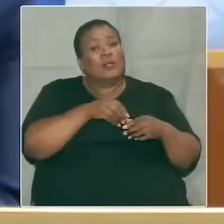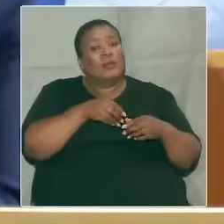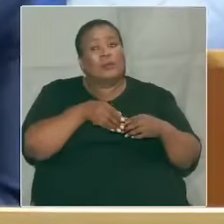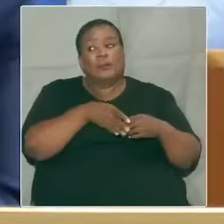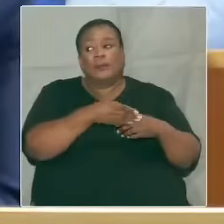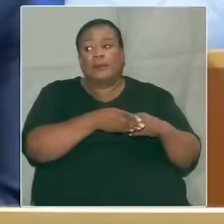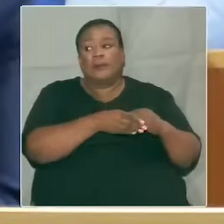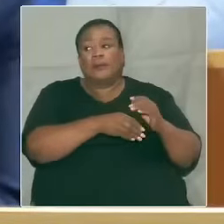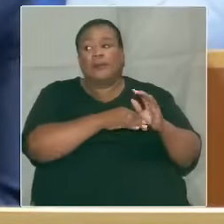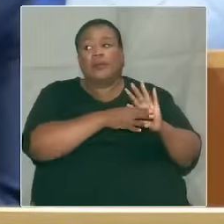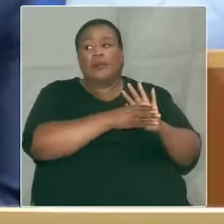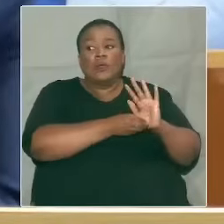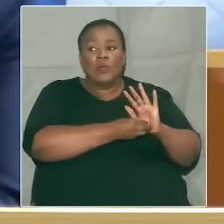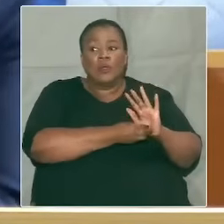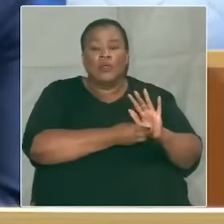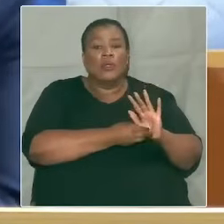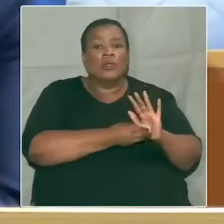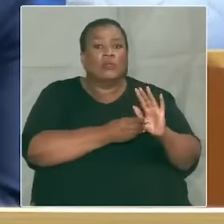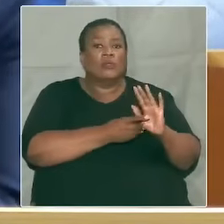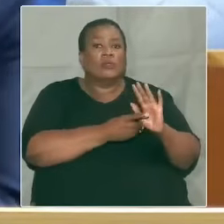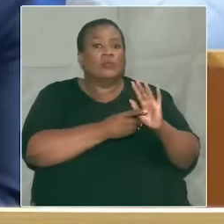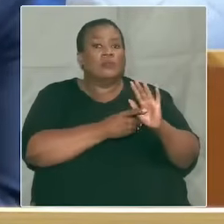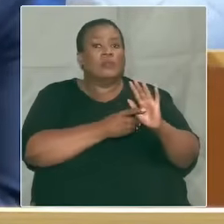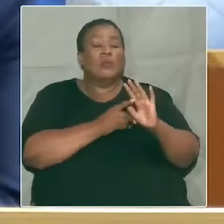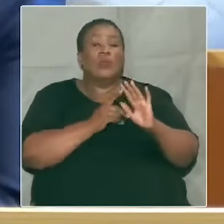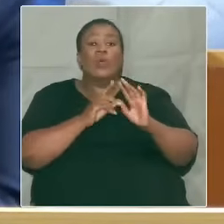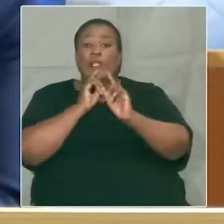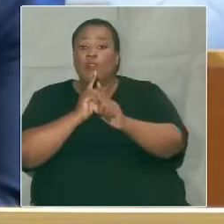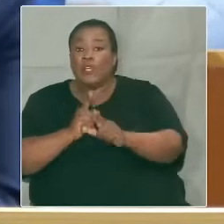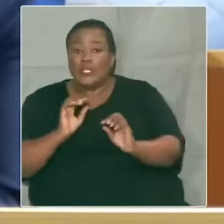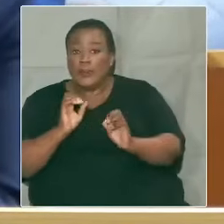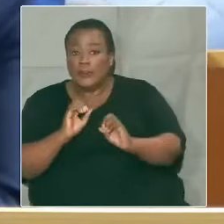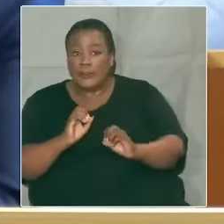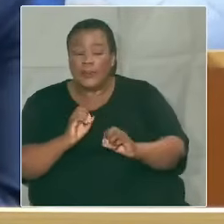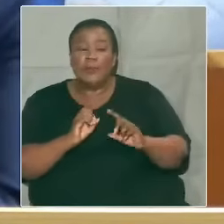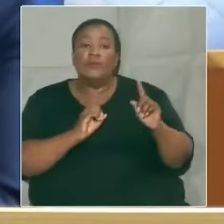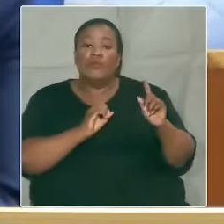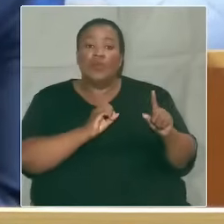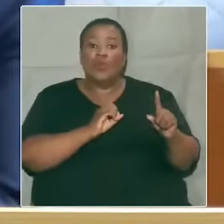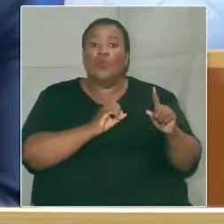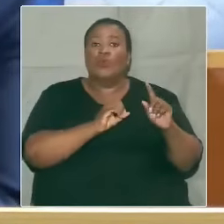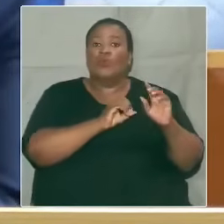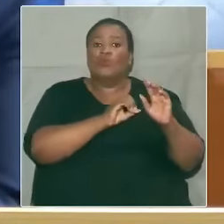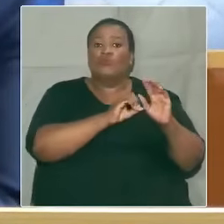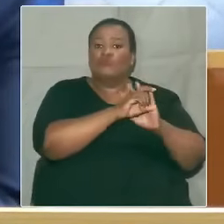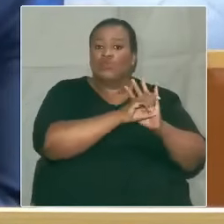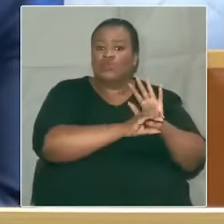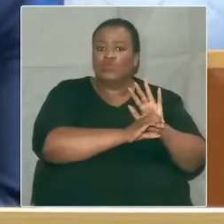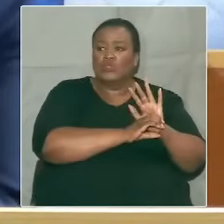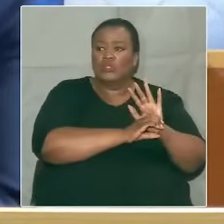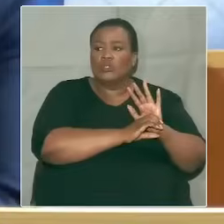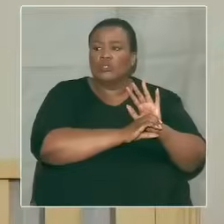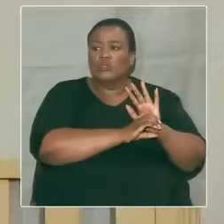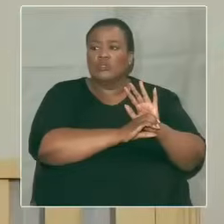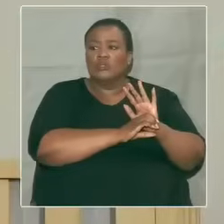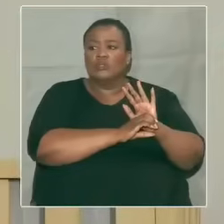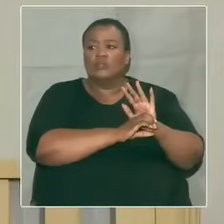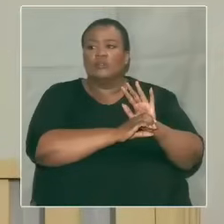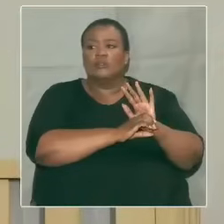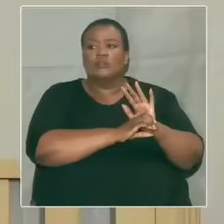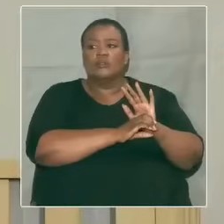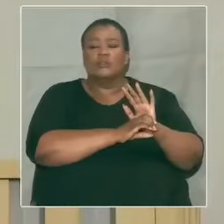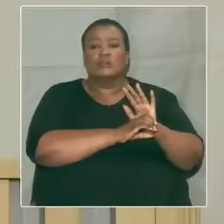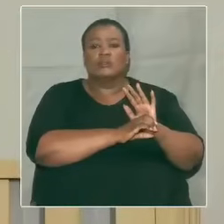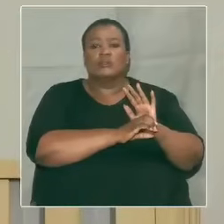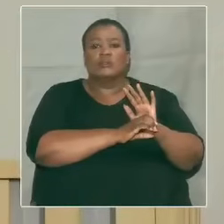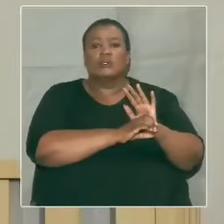ever obey the instruction? Where would the legal entitlement for the minister to give the